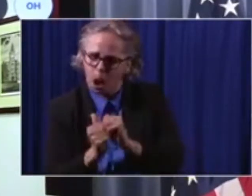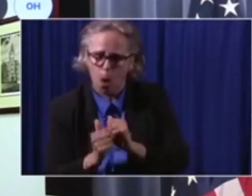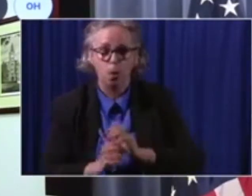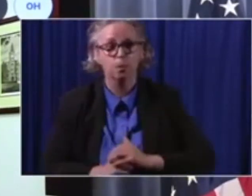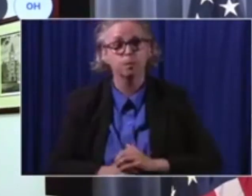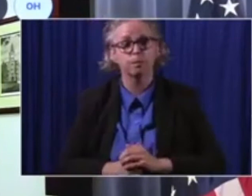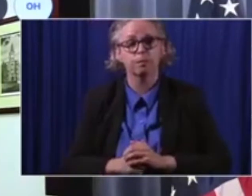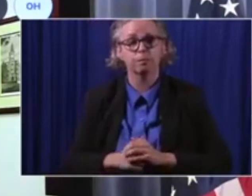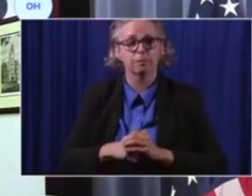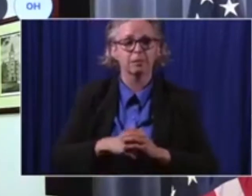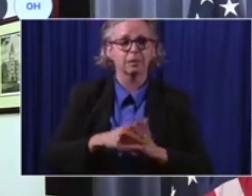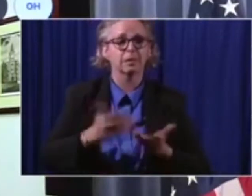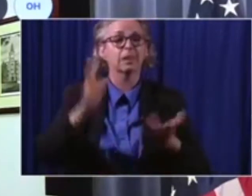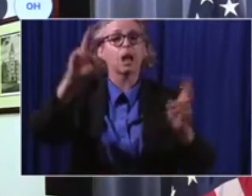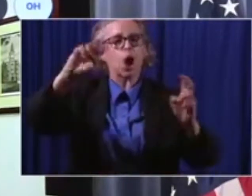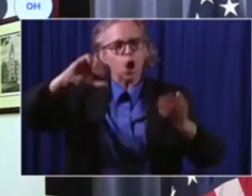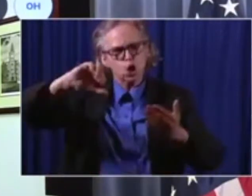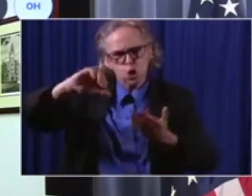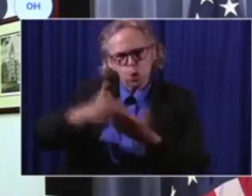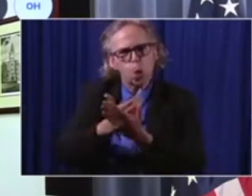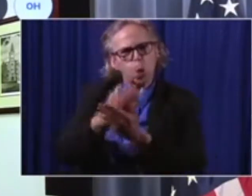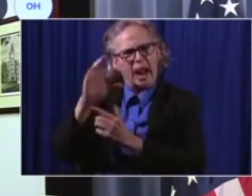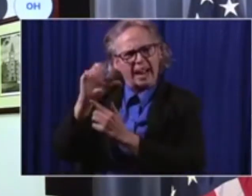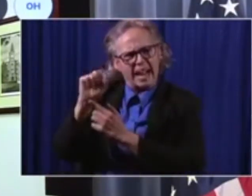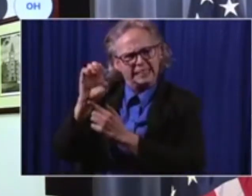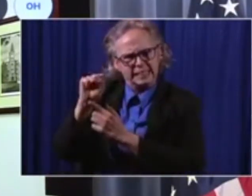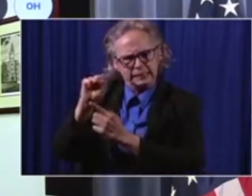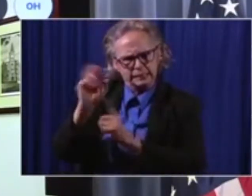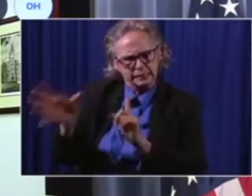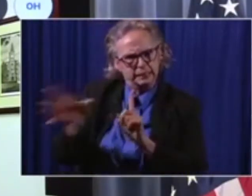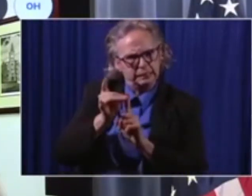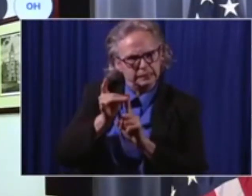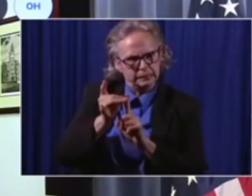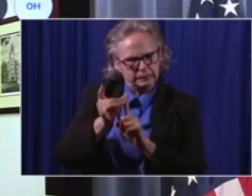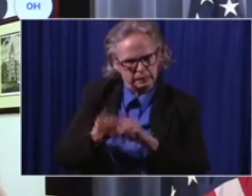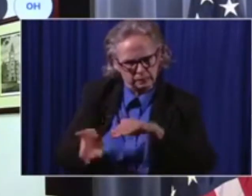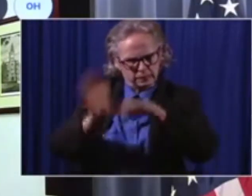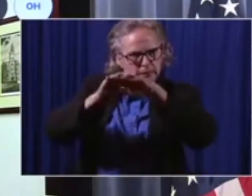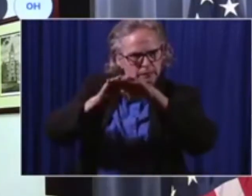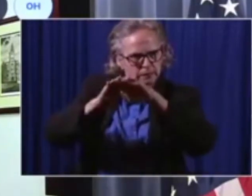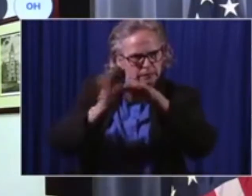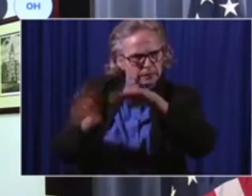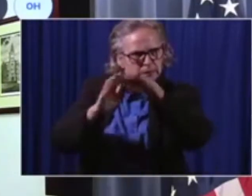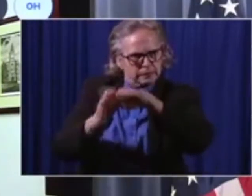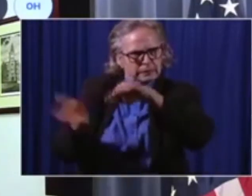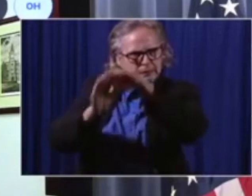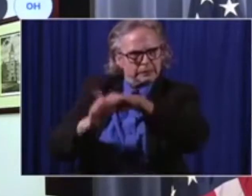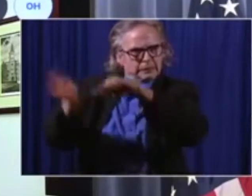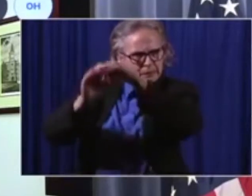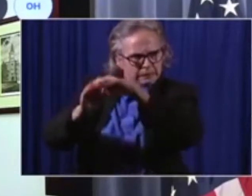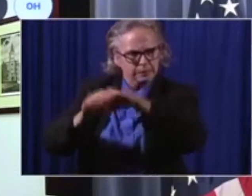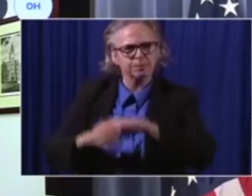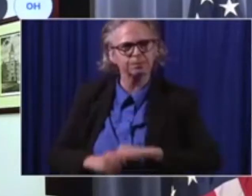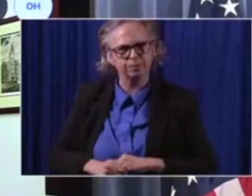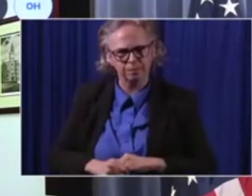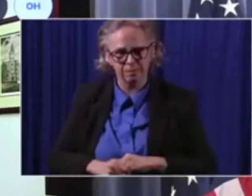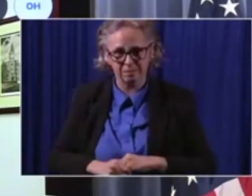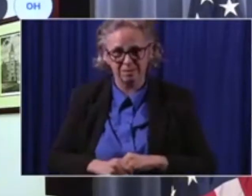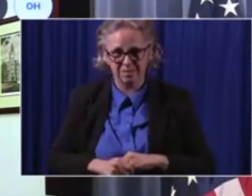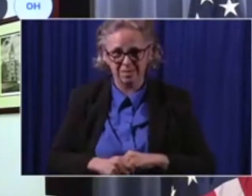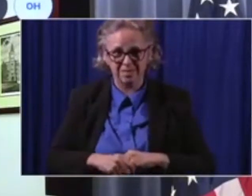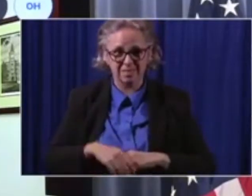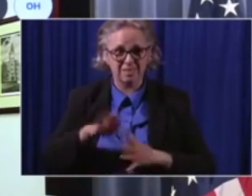what this does is take all of the new cases as they're reported based on the date that the swab was done, not the date that the test